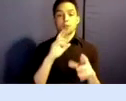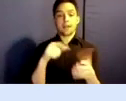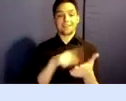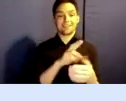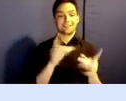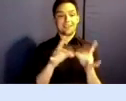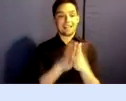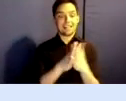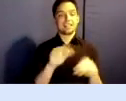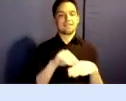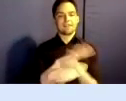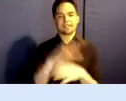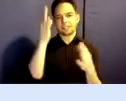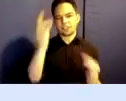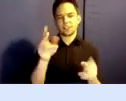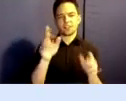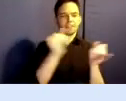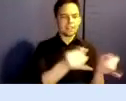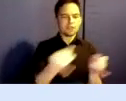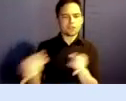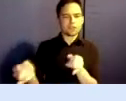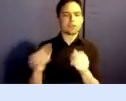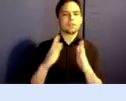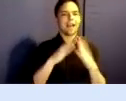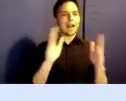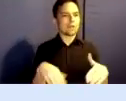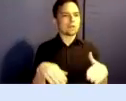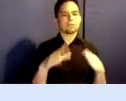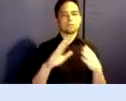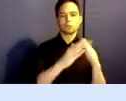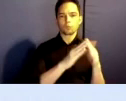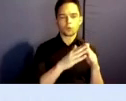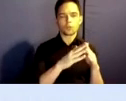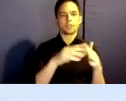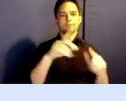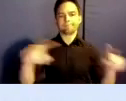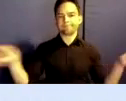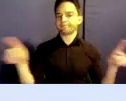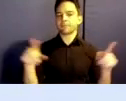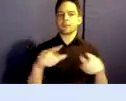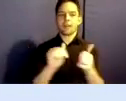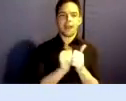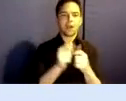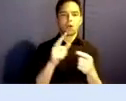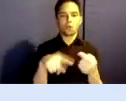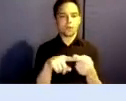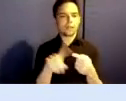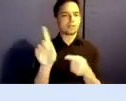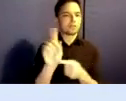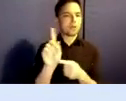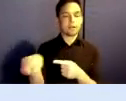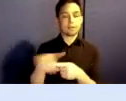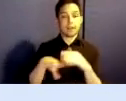affects the decisions of individuals, households, and communities on how, when, and where they